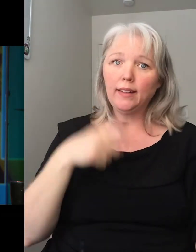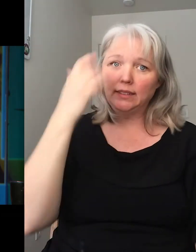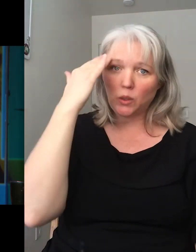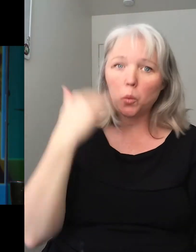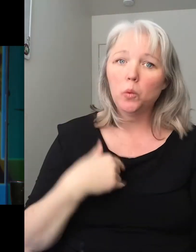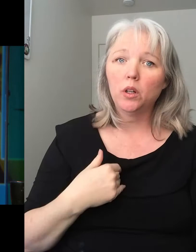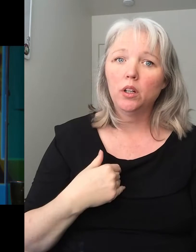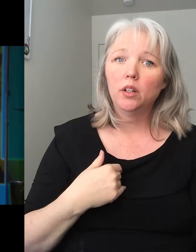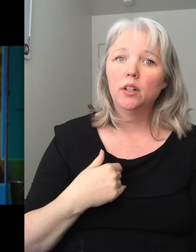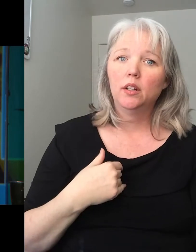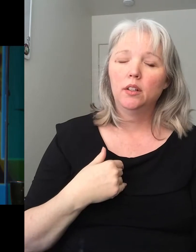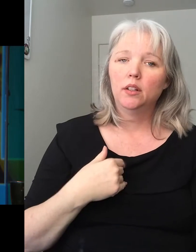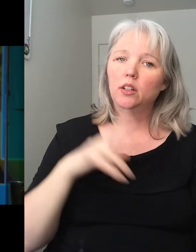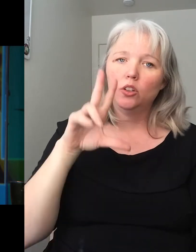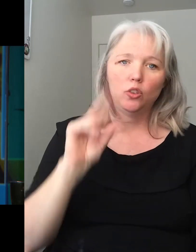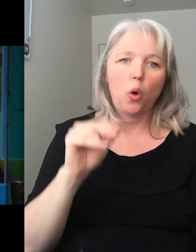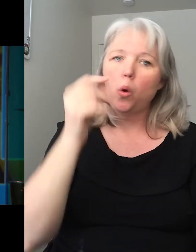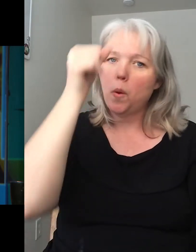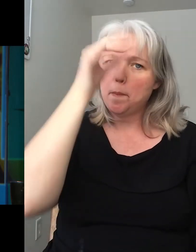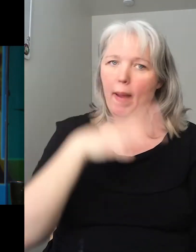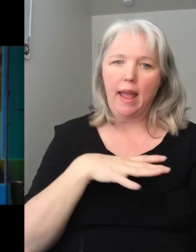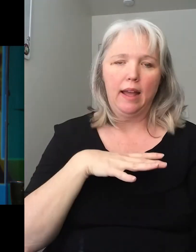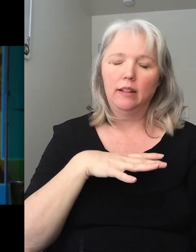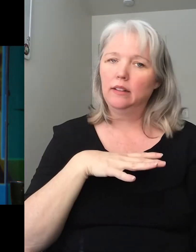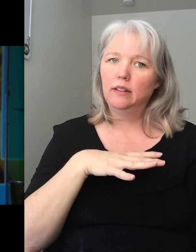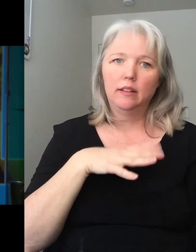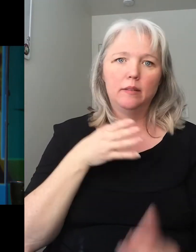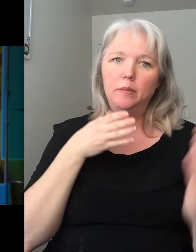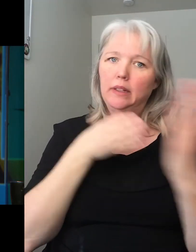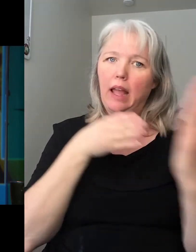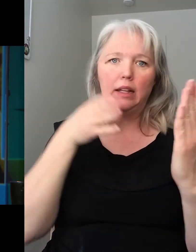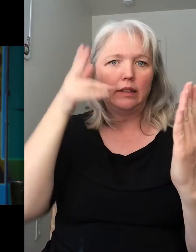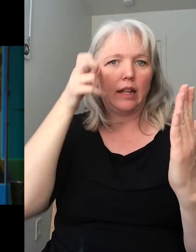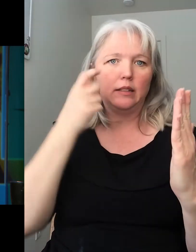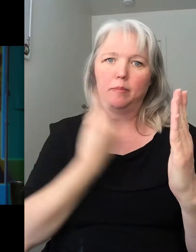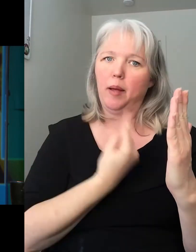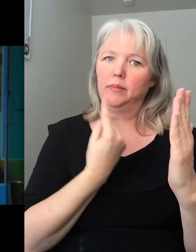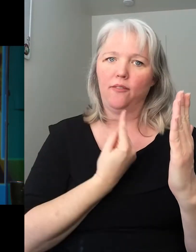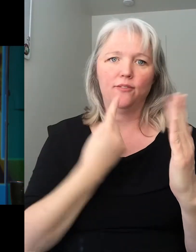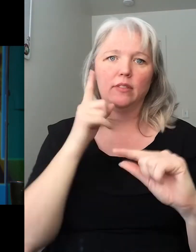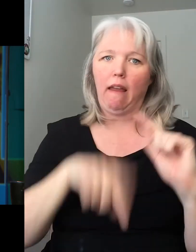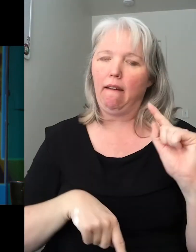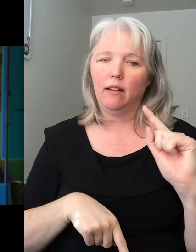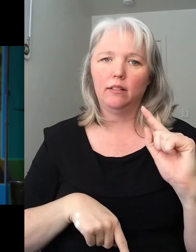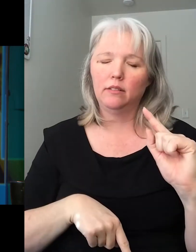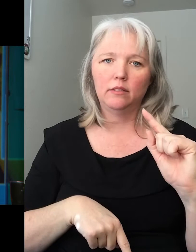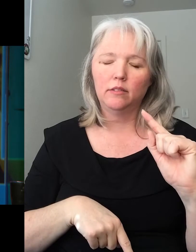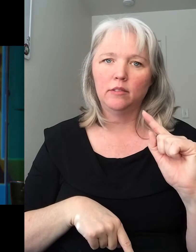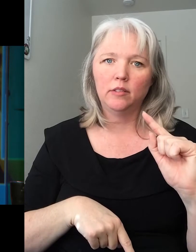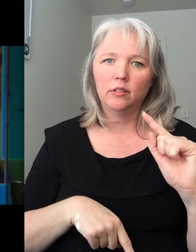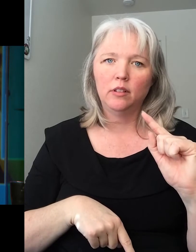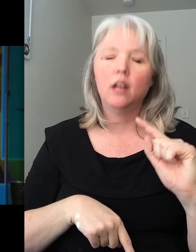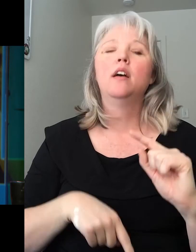need to know it, and that is no man can stand against Satan on his own.